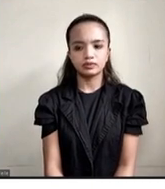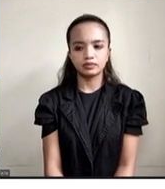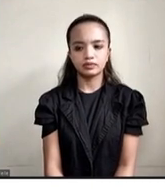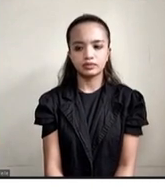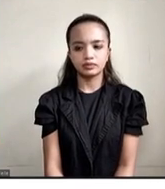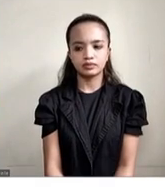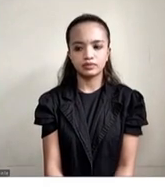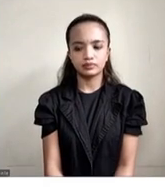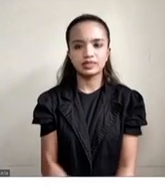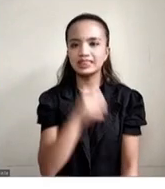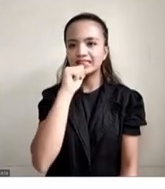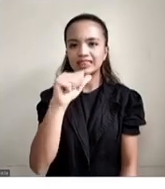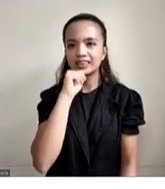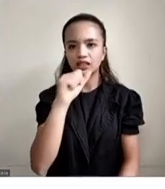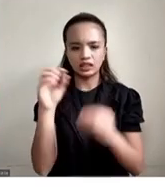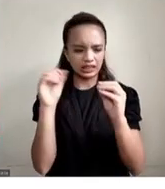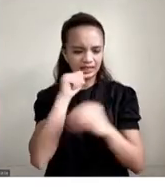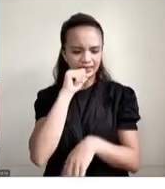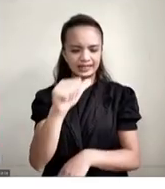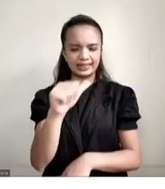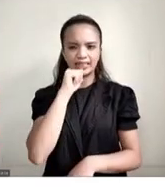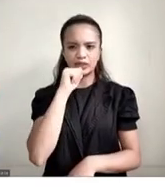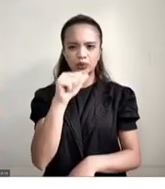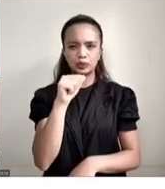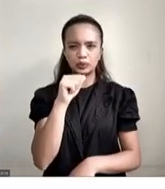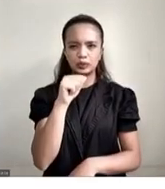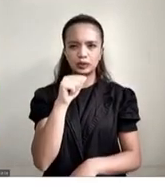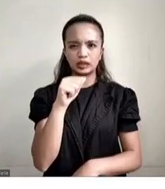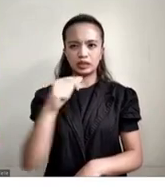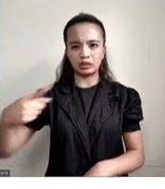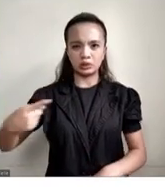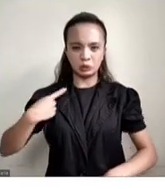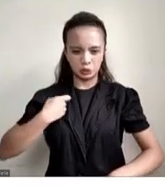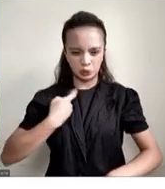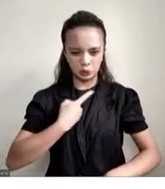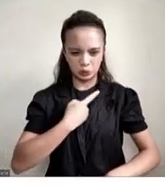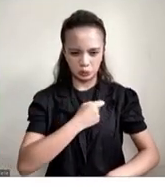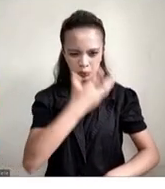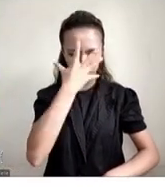hindi nagtatanim ng ano ng sama ng loob, di ba?